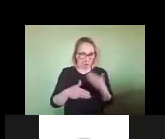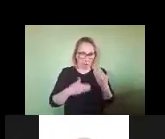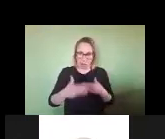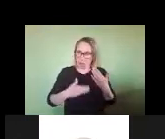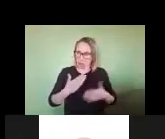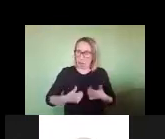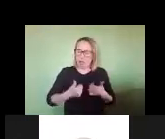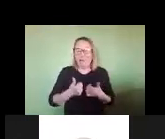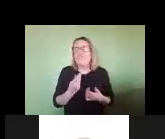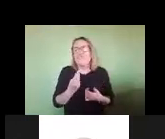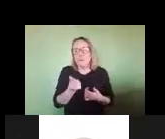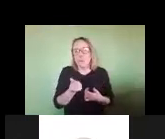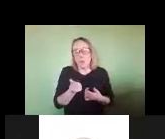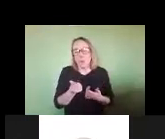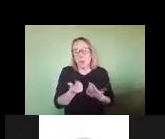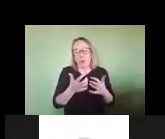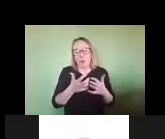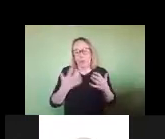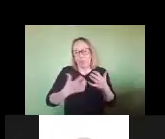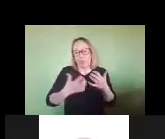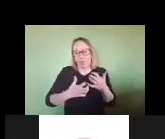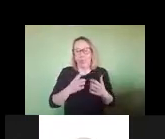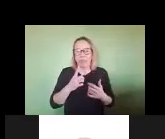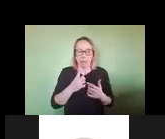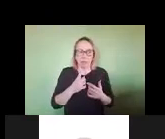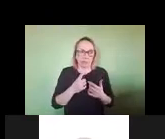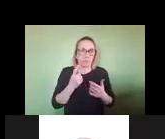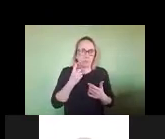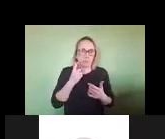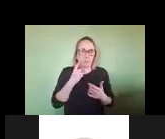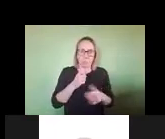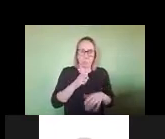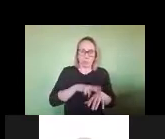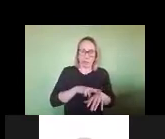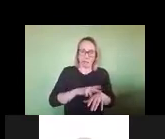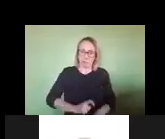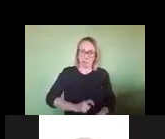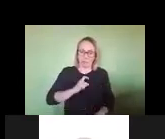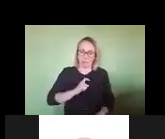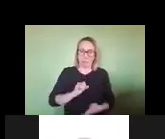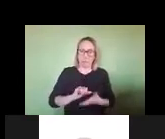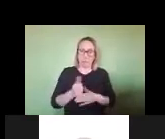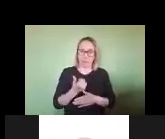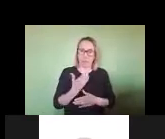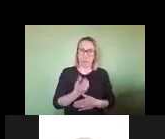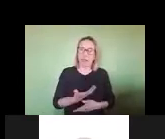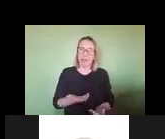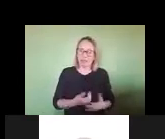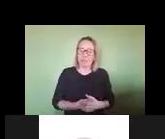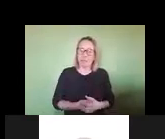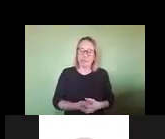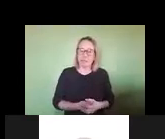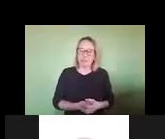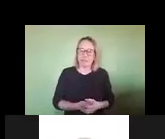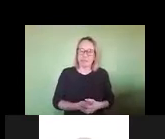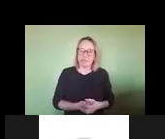few technical hitches, but we got through them because the staff were capable of working through it. So it